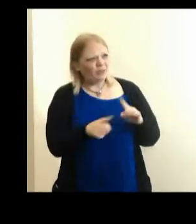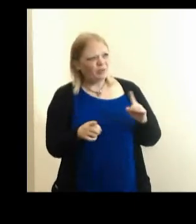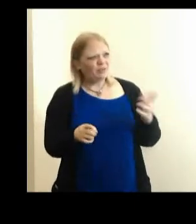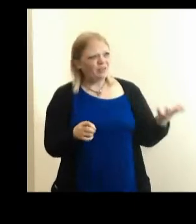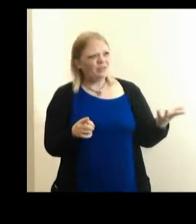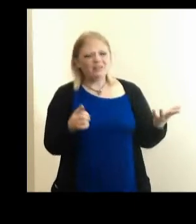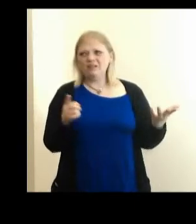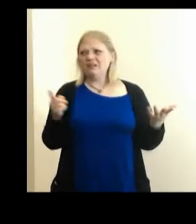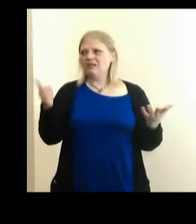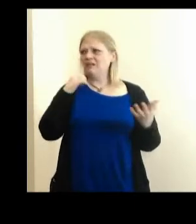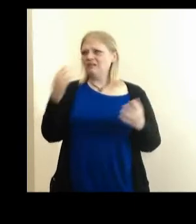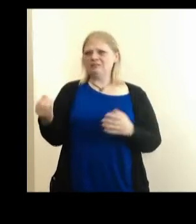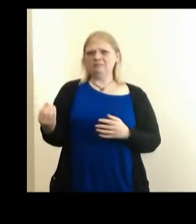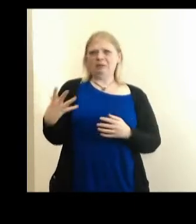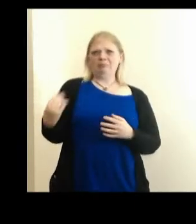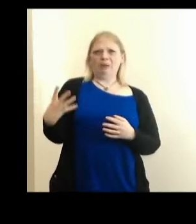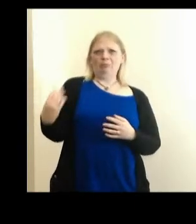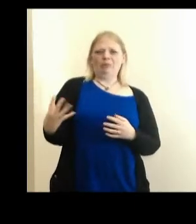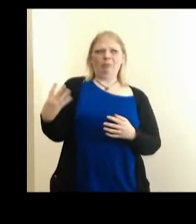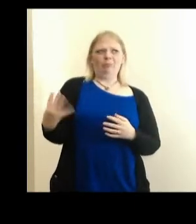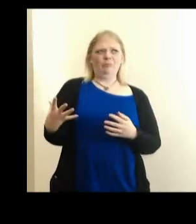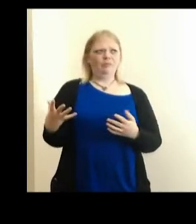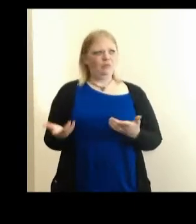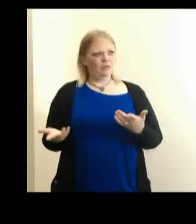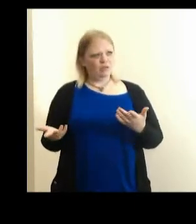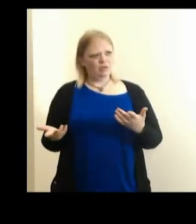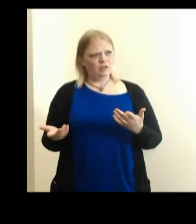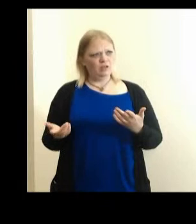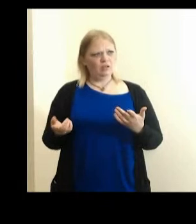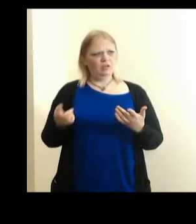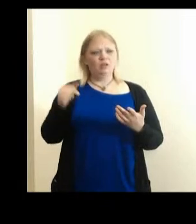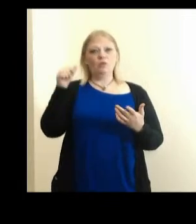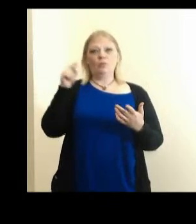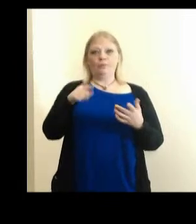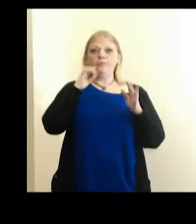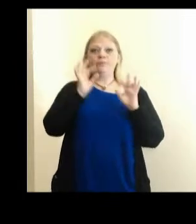a little thing here from this. And this is an important thing.